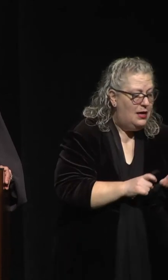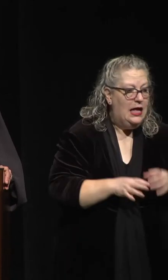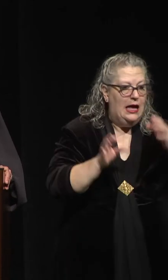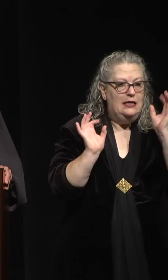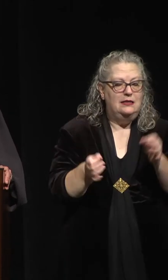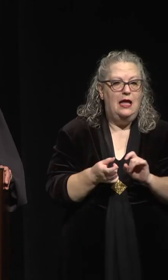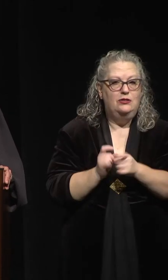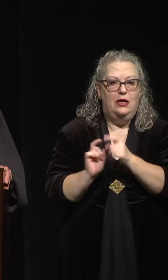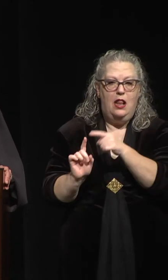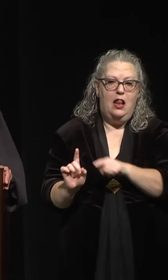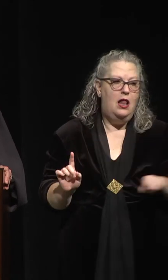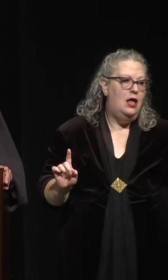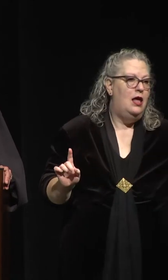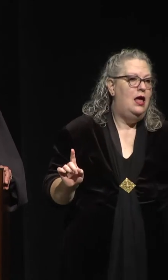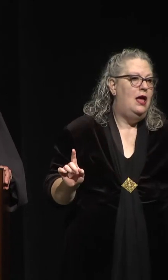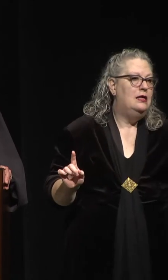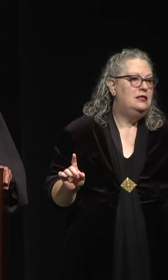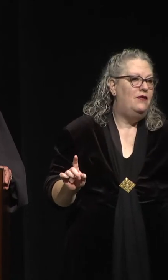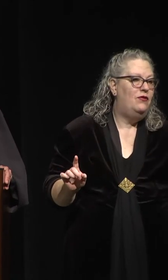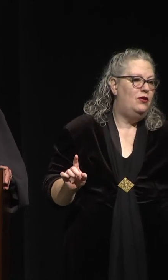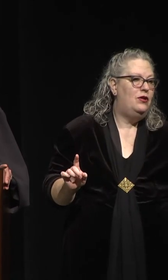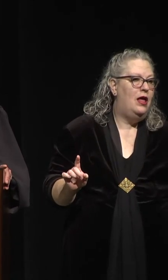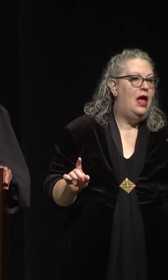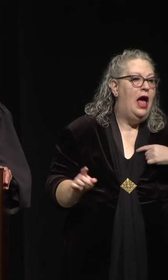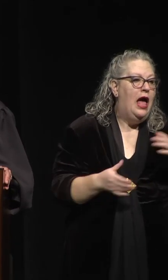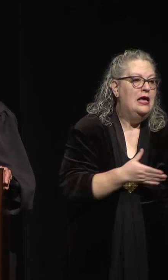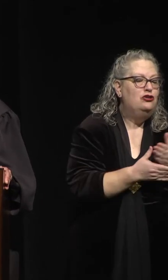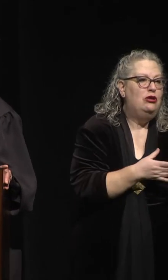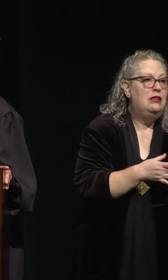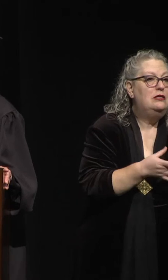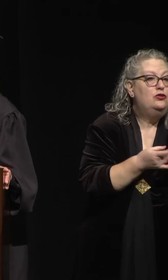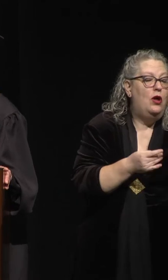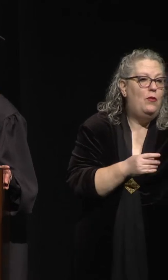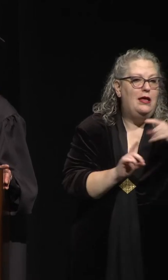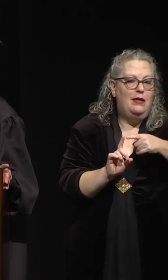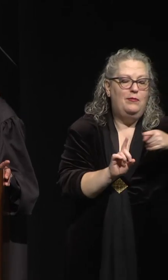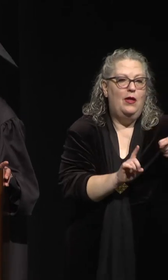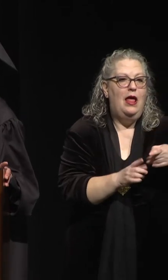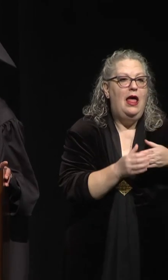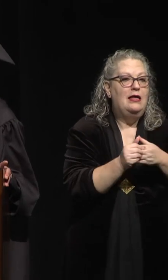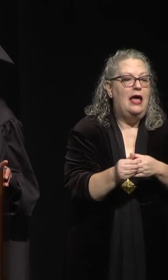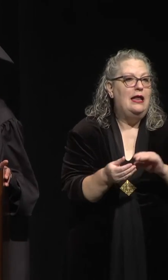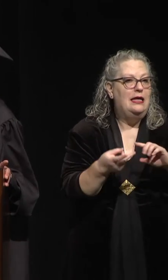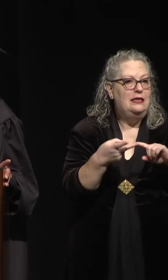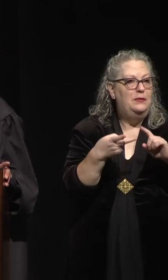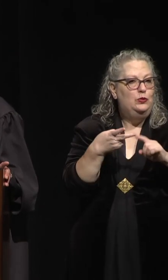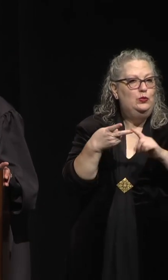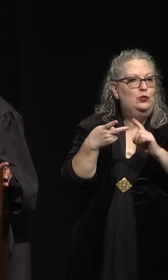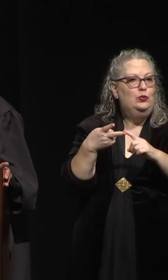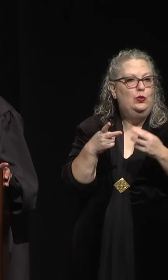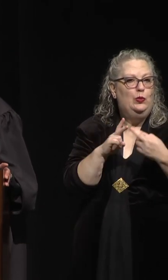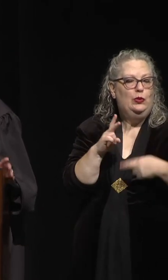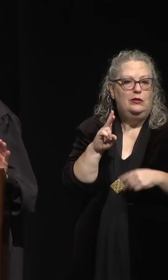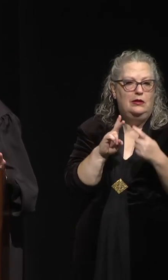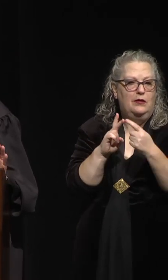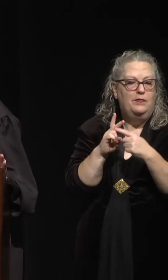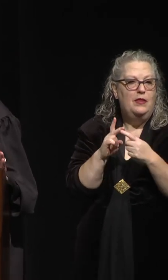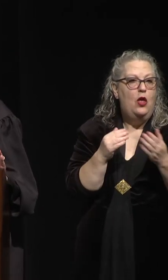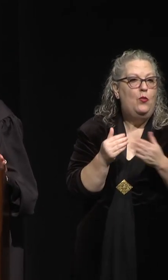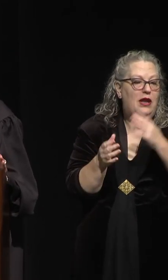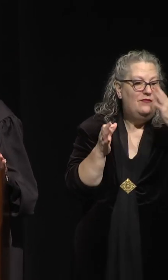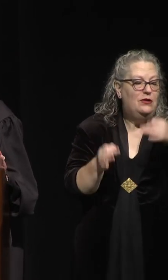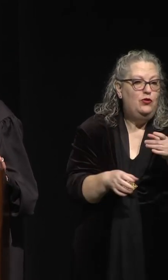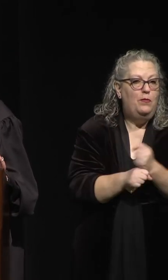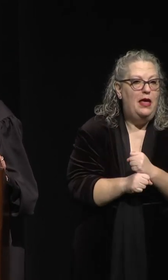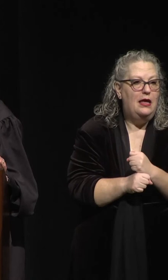direction to go to Stanford. I share this anecdote with you because it points to guiding tip number two. Whatever